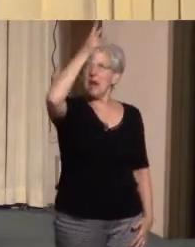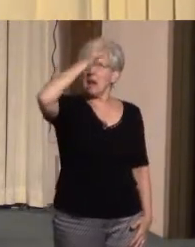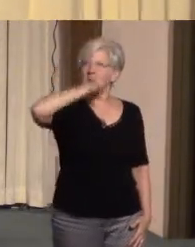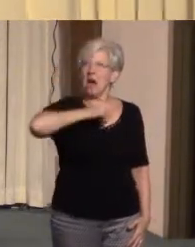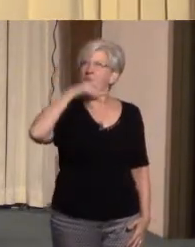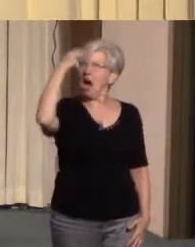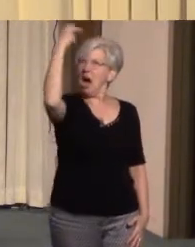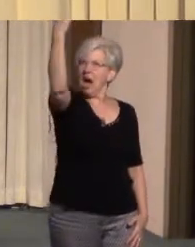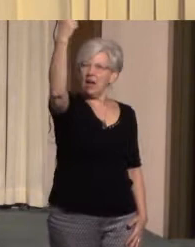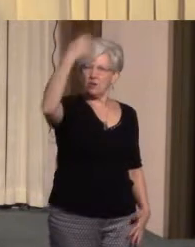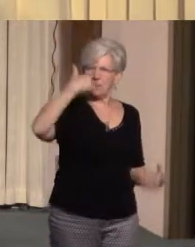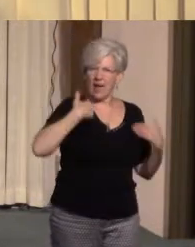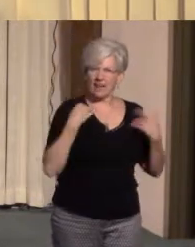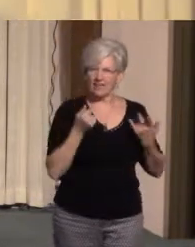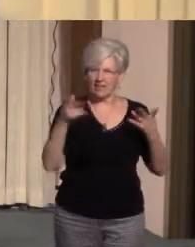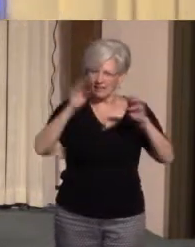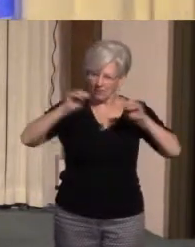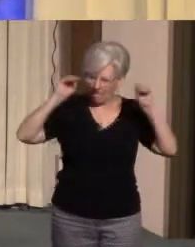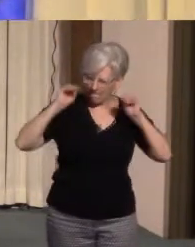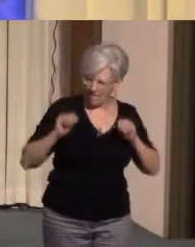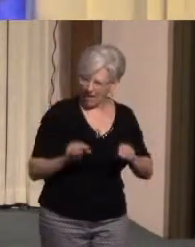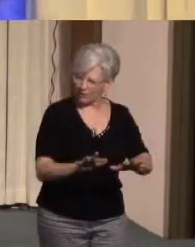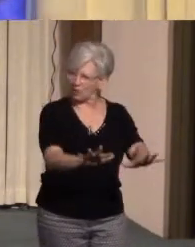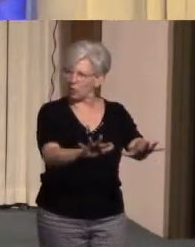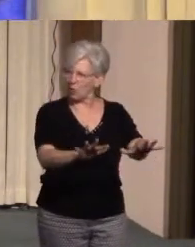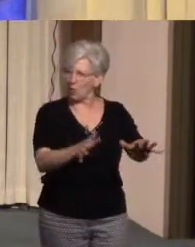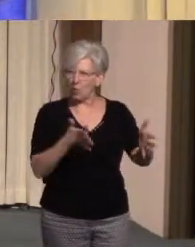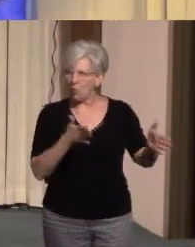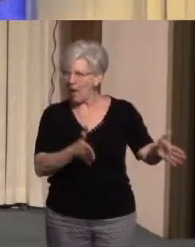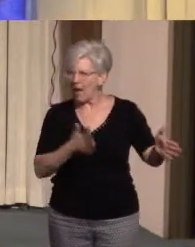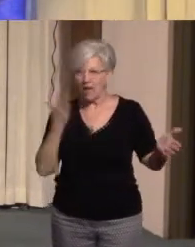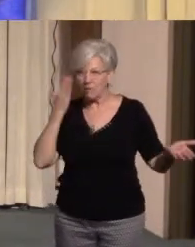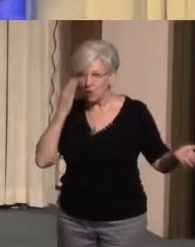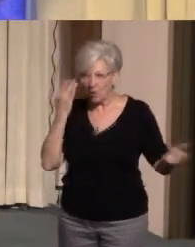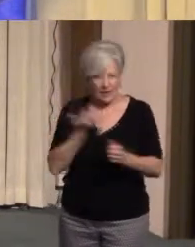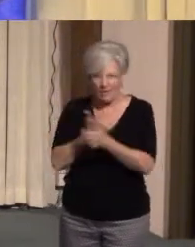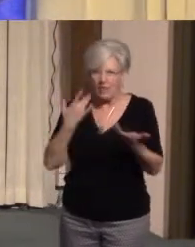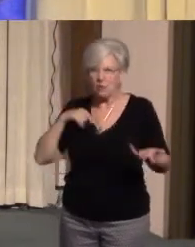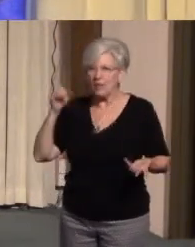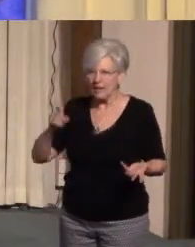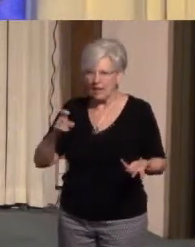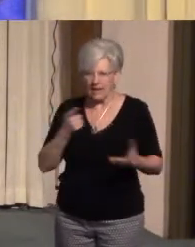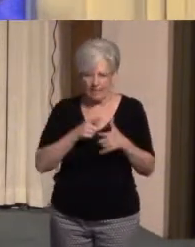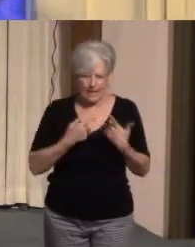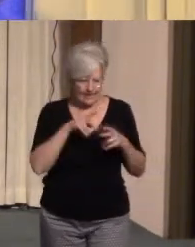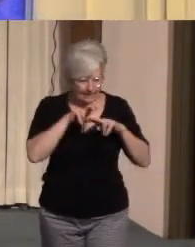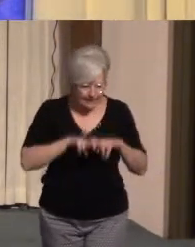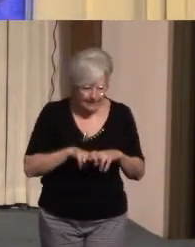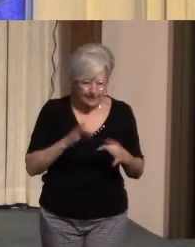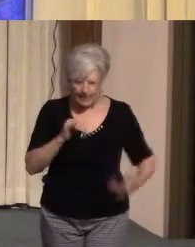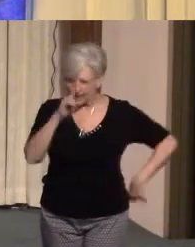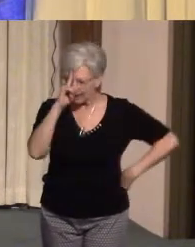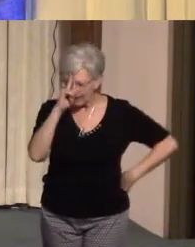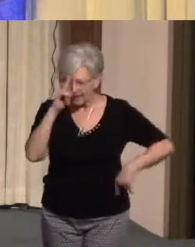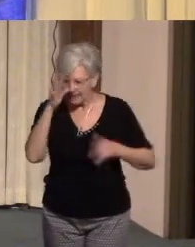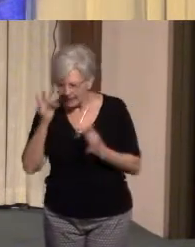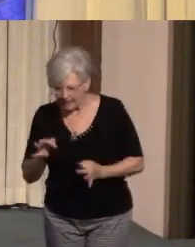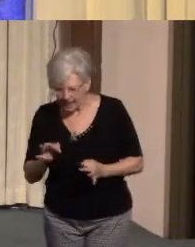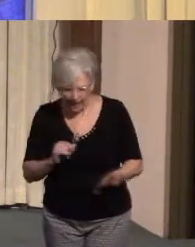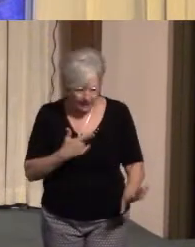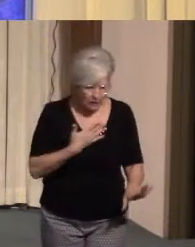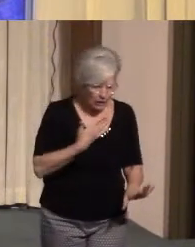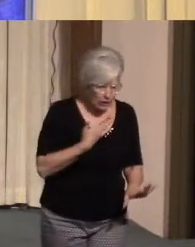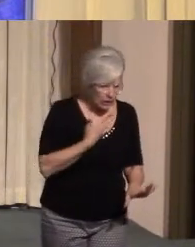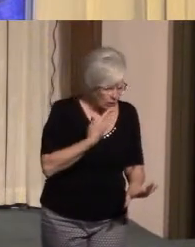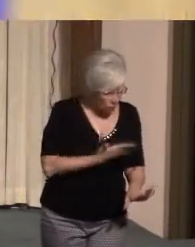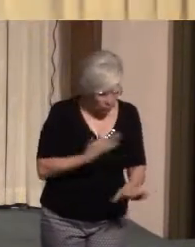guy who has this magical way of knowing what we need, and then he sits there and makes a value judgment